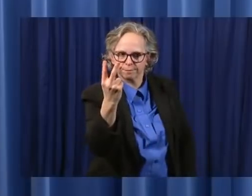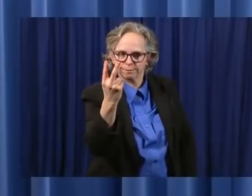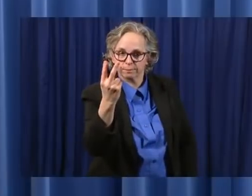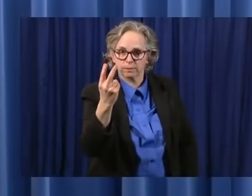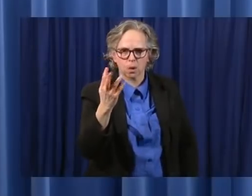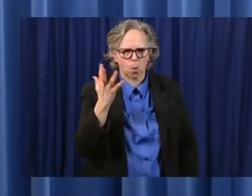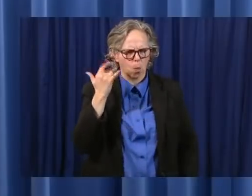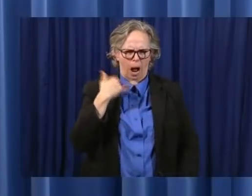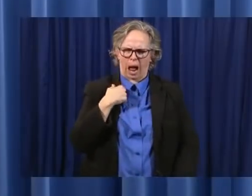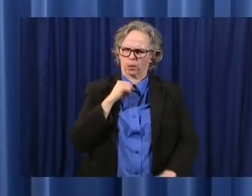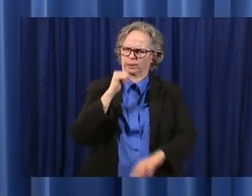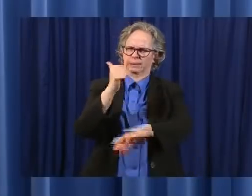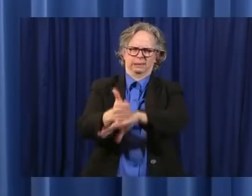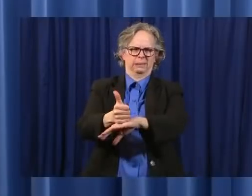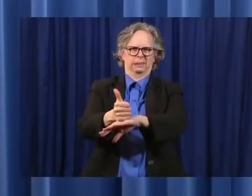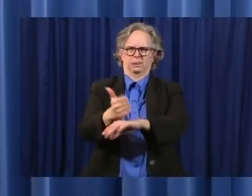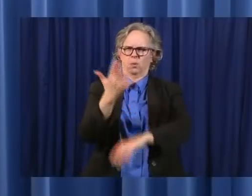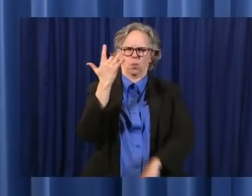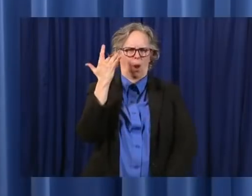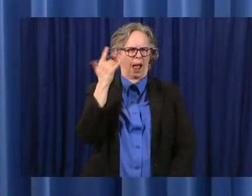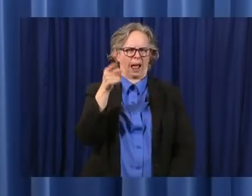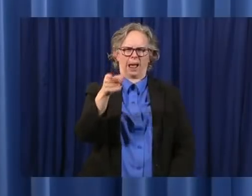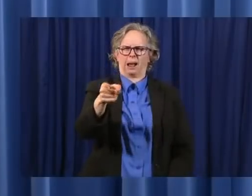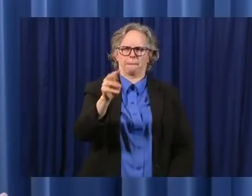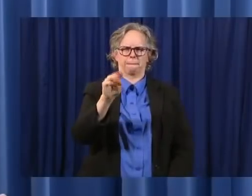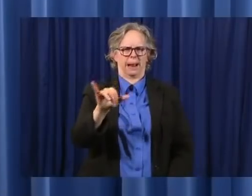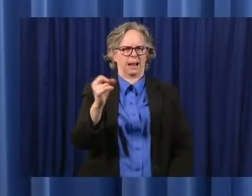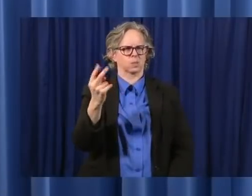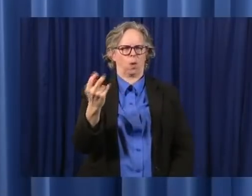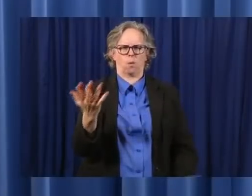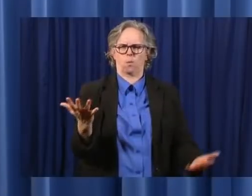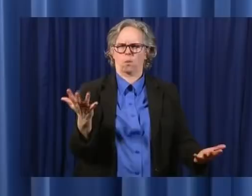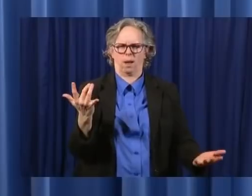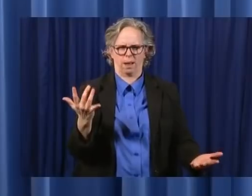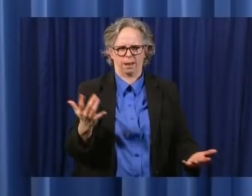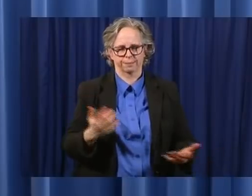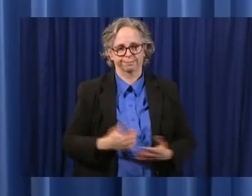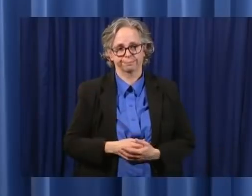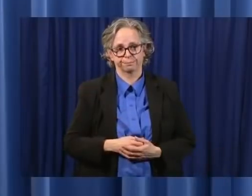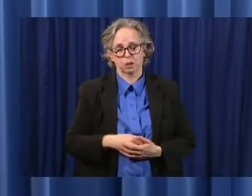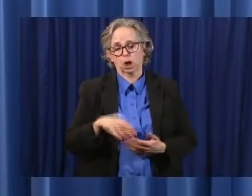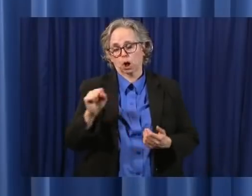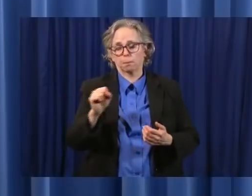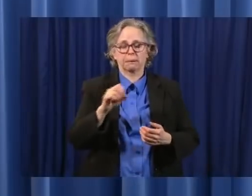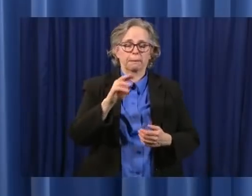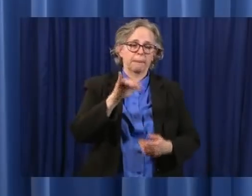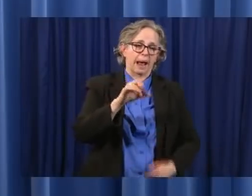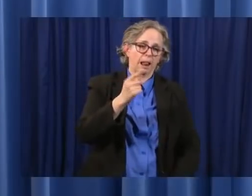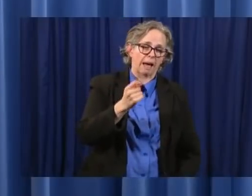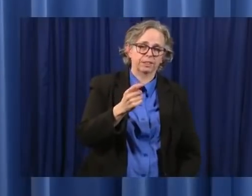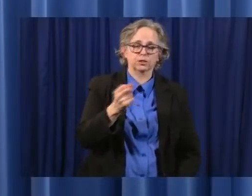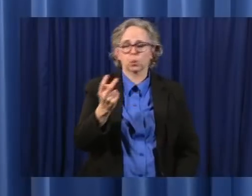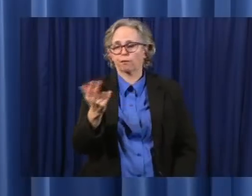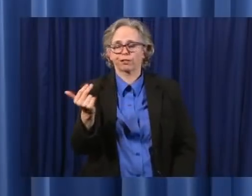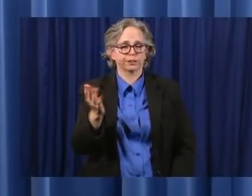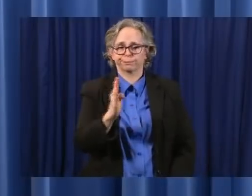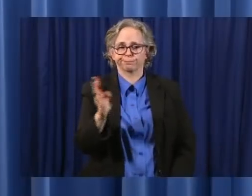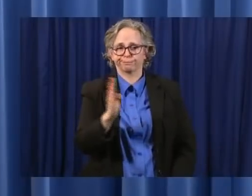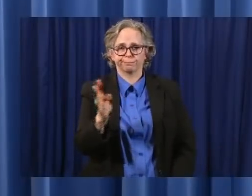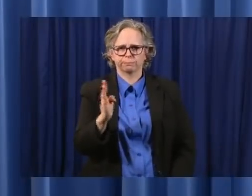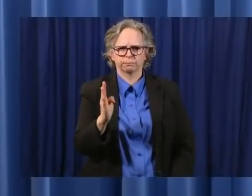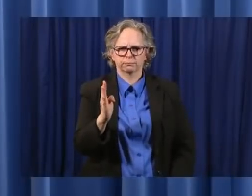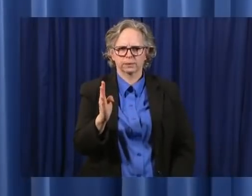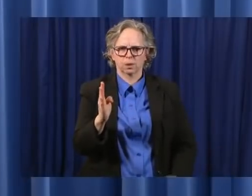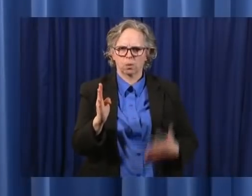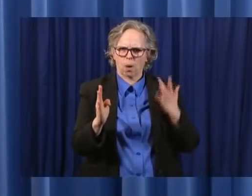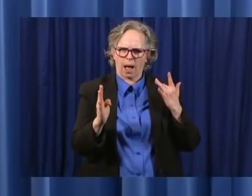it's, I guess to some extent, you know, it could have been the 11th, it could have been another date. But we're trying to phase these things in,